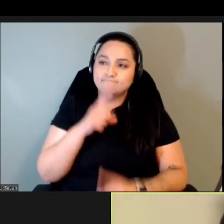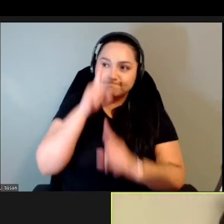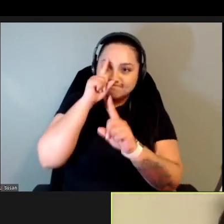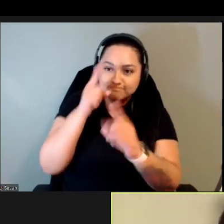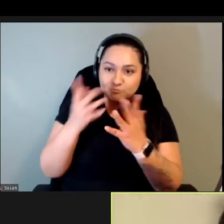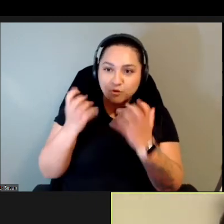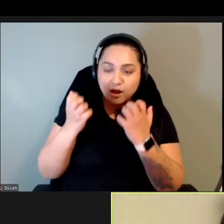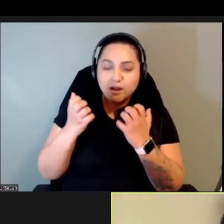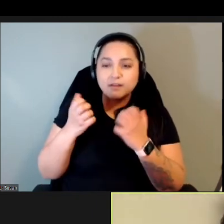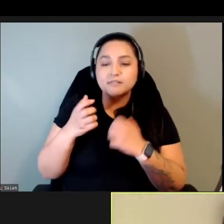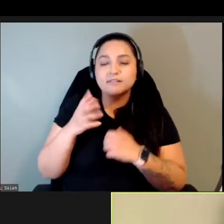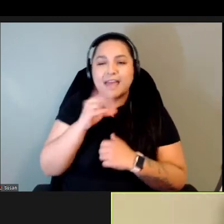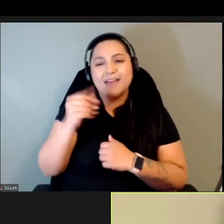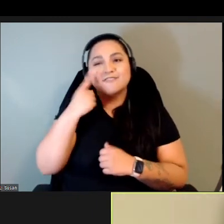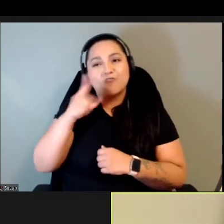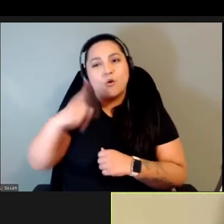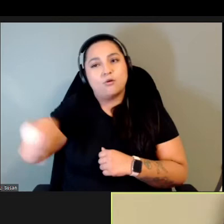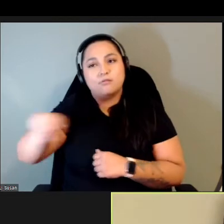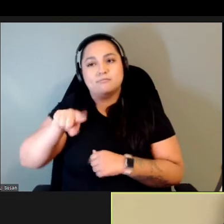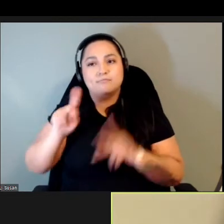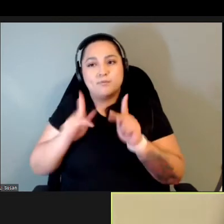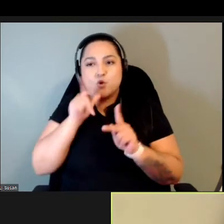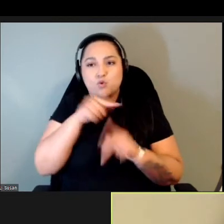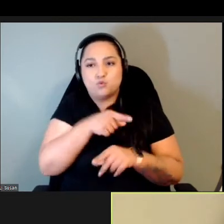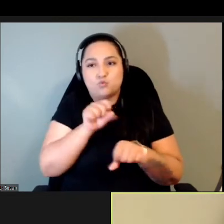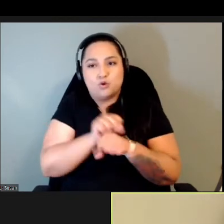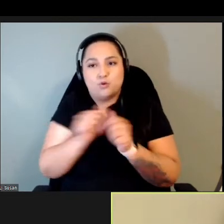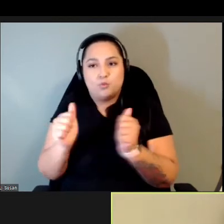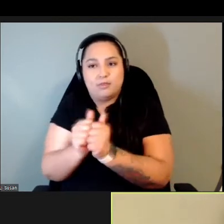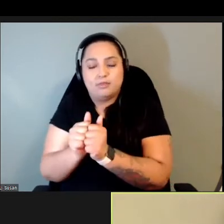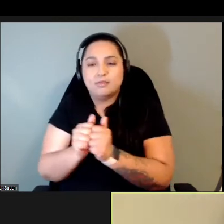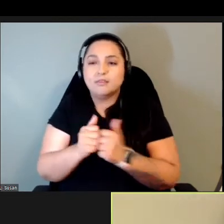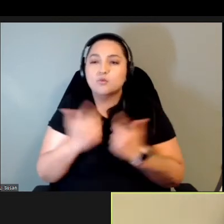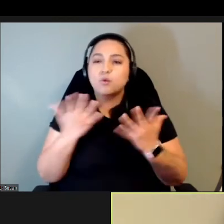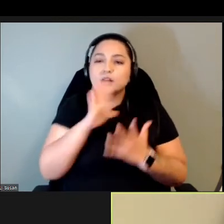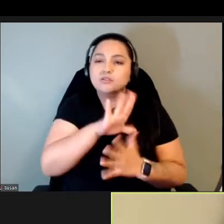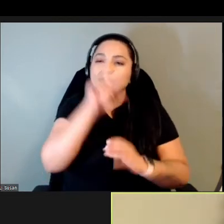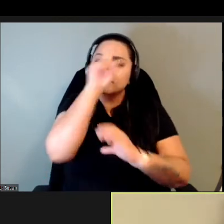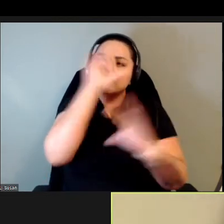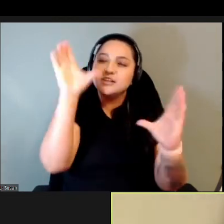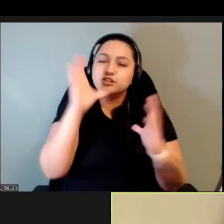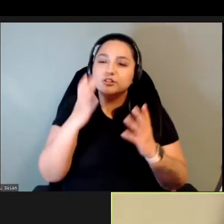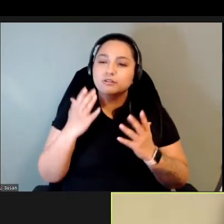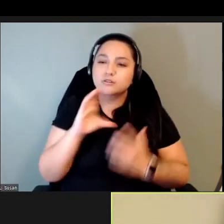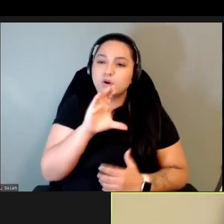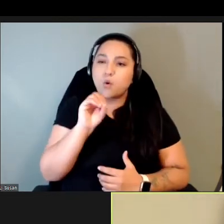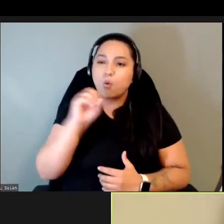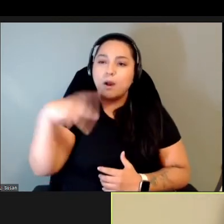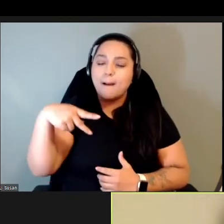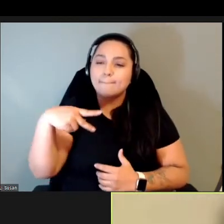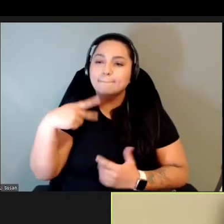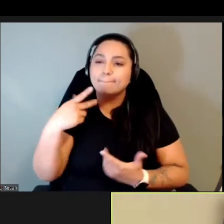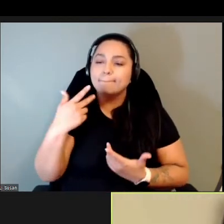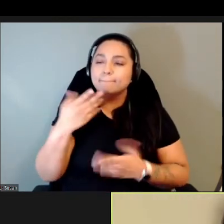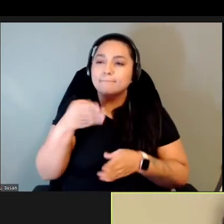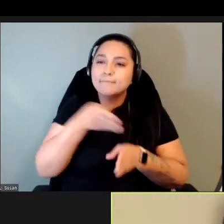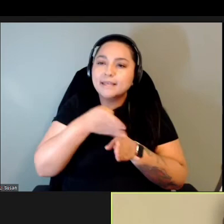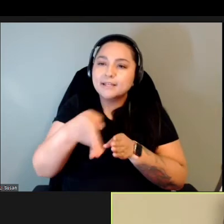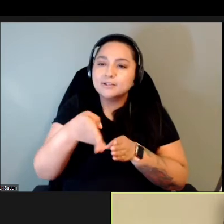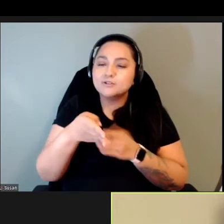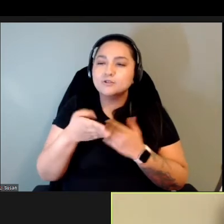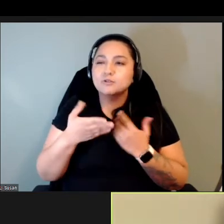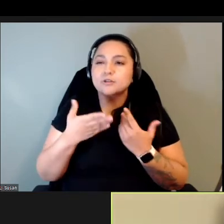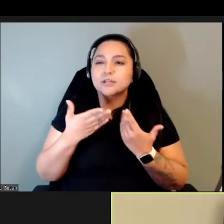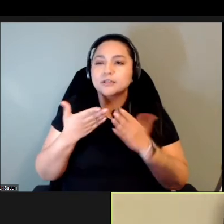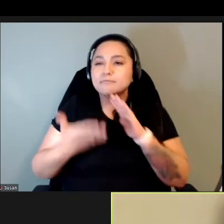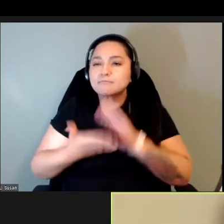with, what is your vision for a cooperative and cultural industry? Like, how would it work? What are some projects